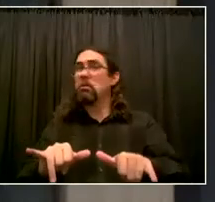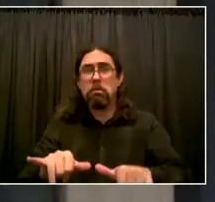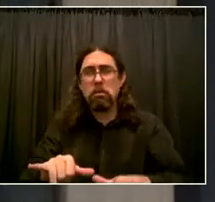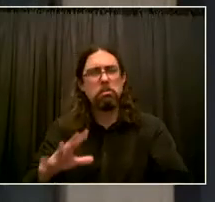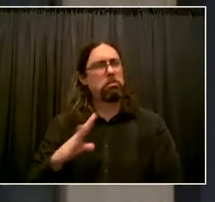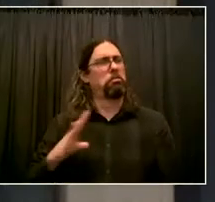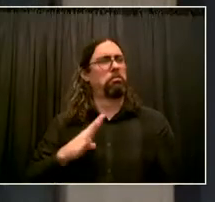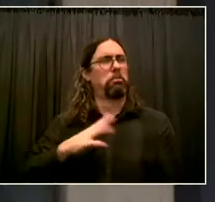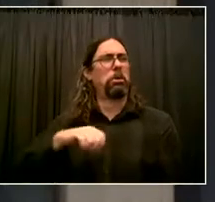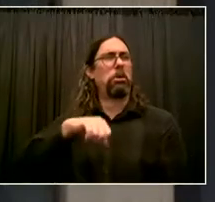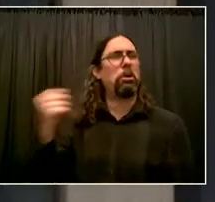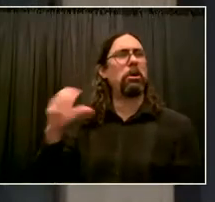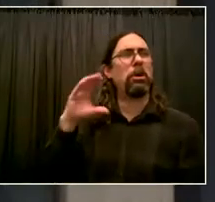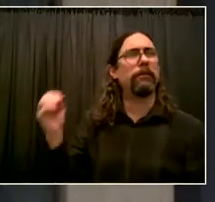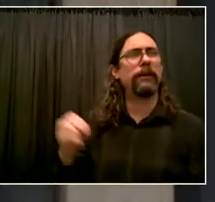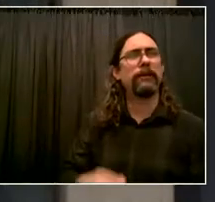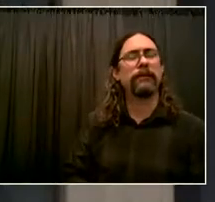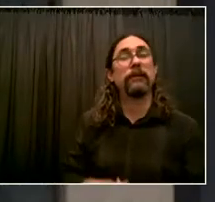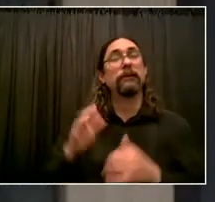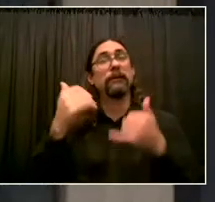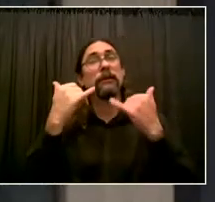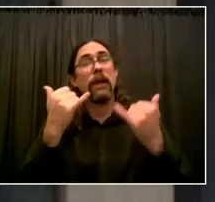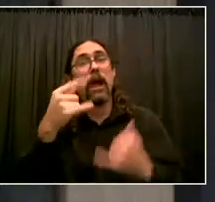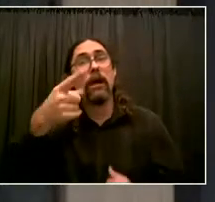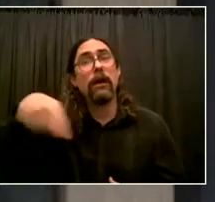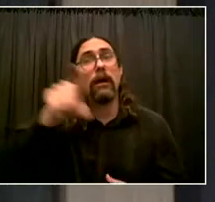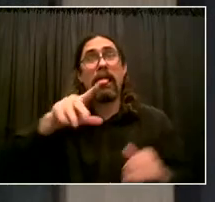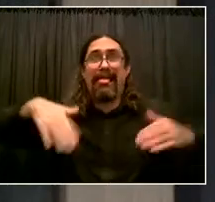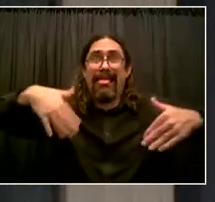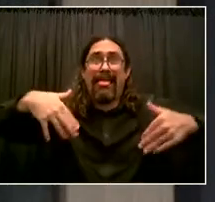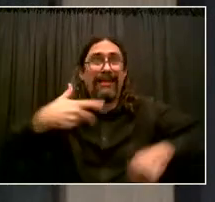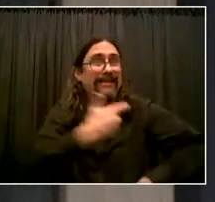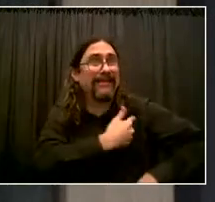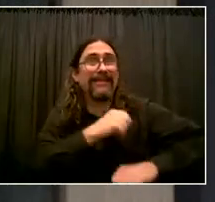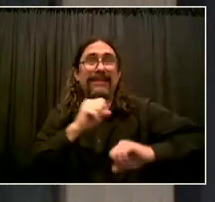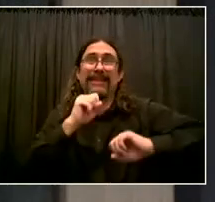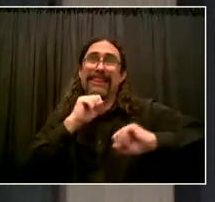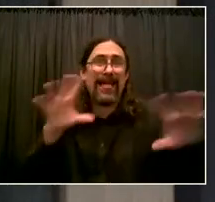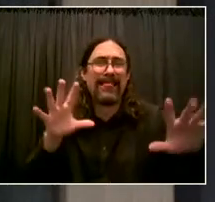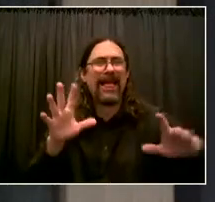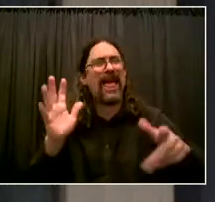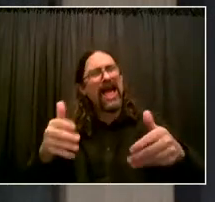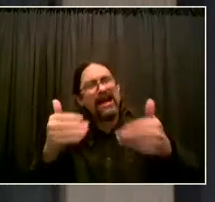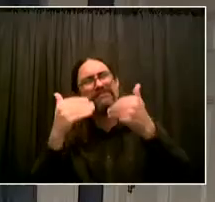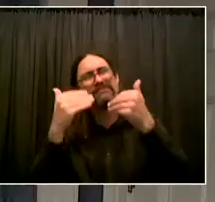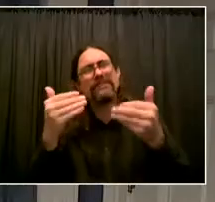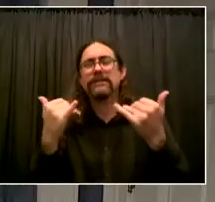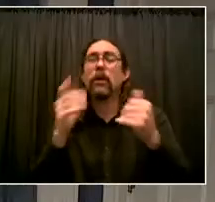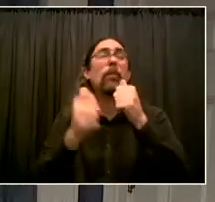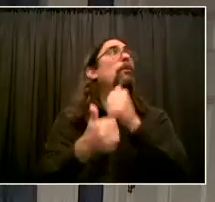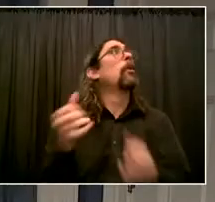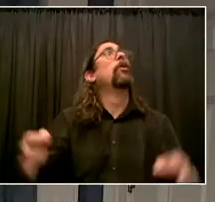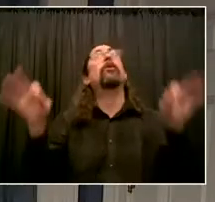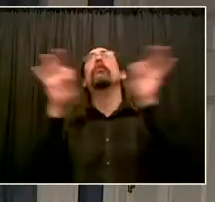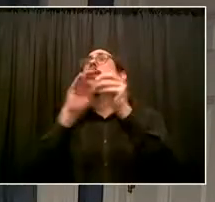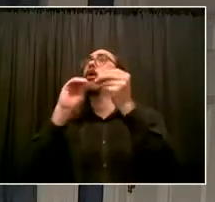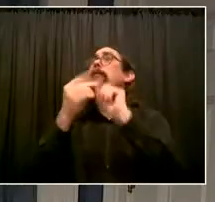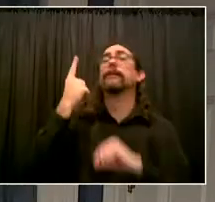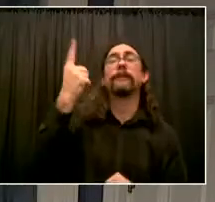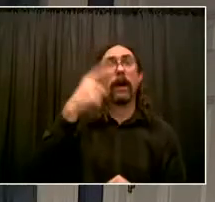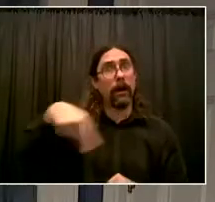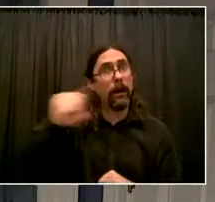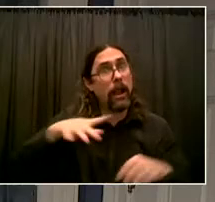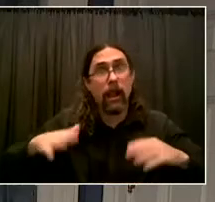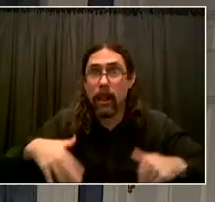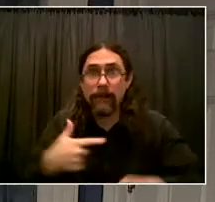encourage them to join the over 6 million New Yorkers who are moving our city forward. Thank you so much, sir. Thank you very